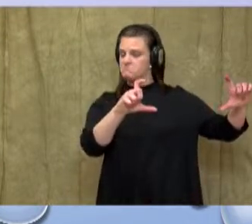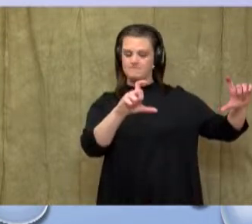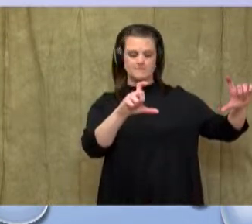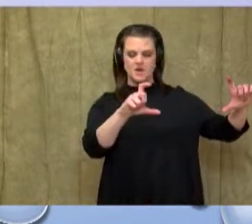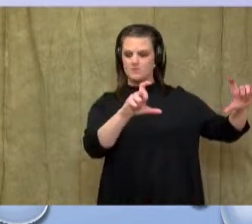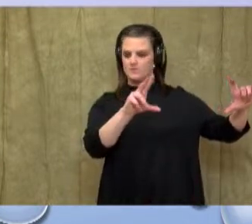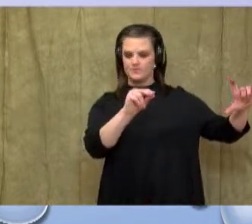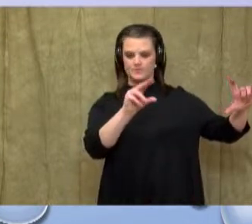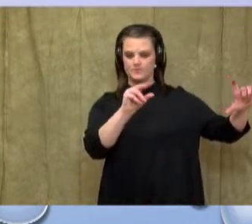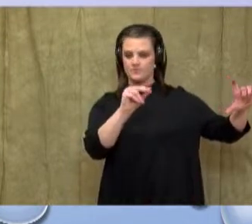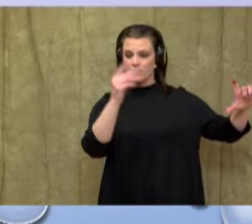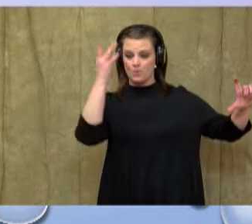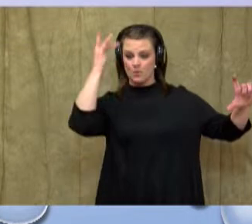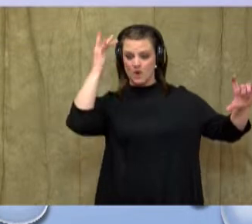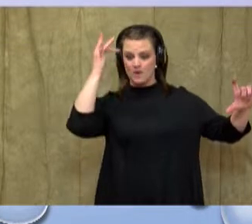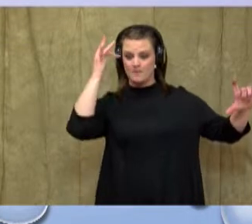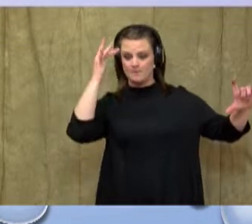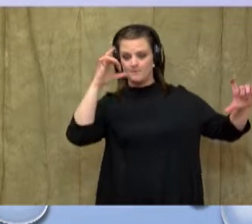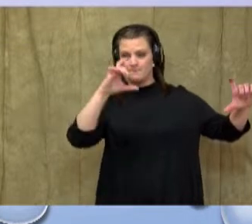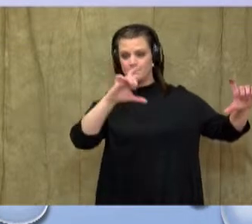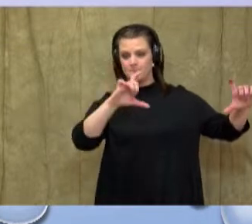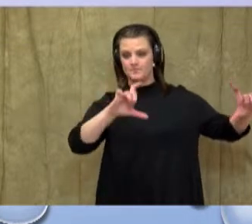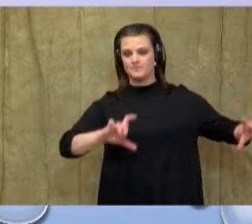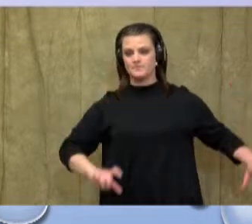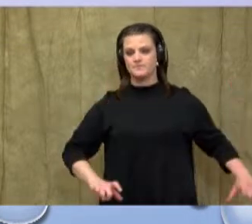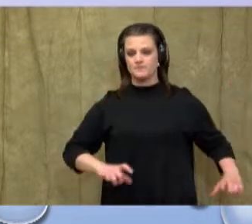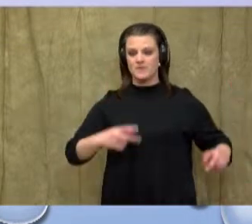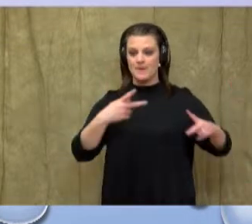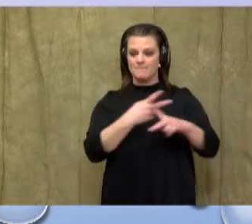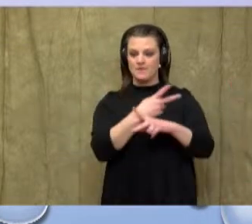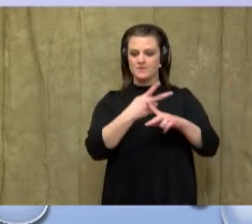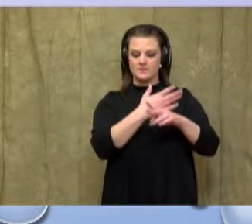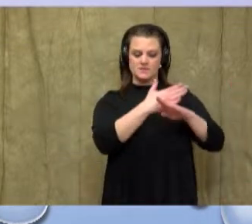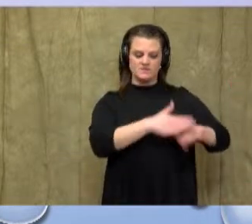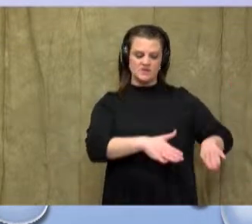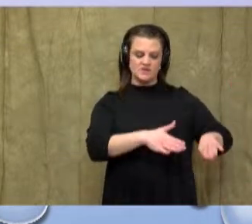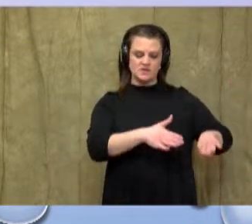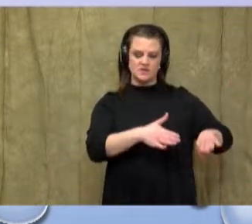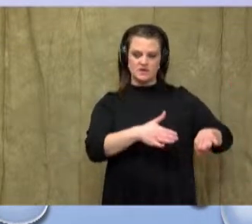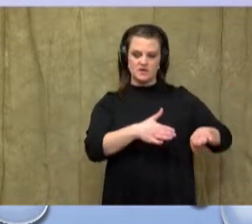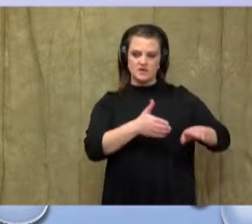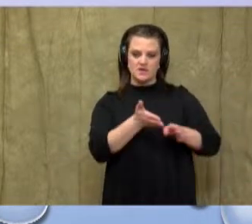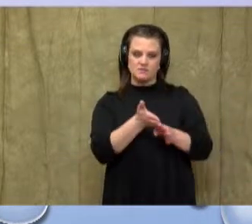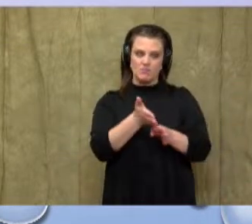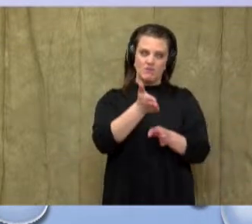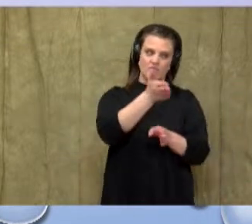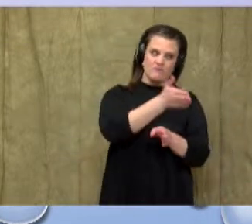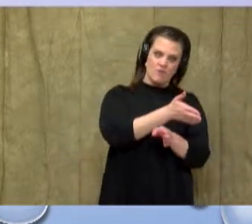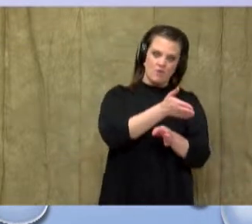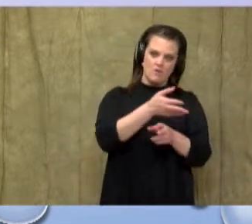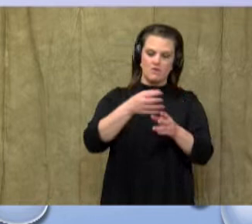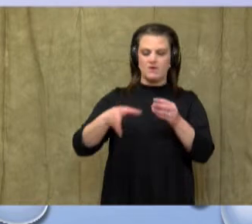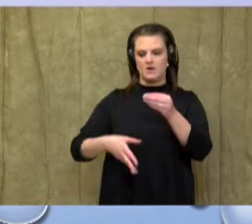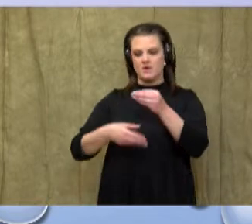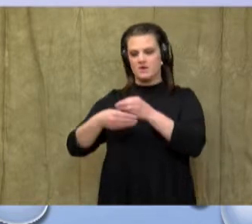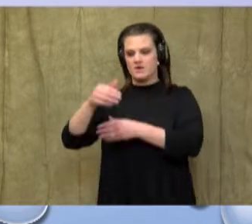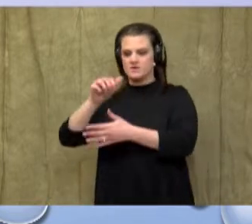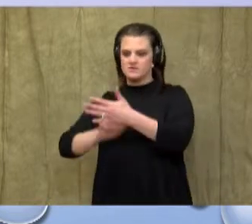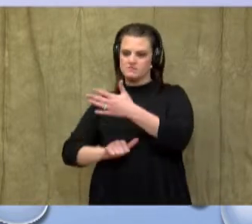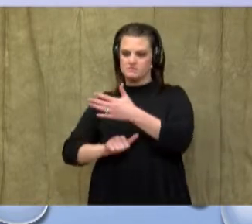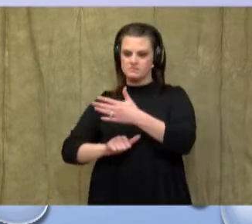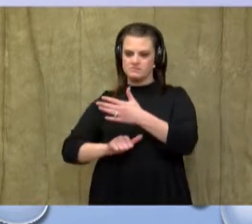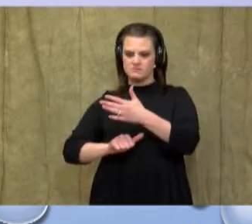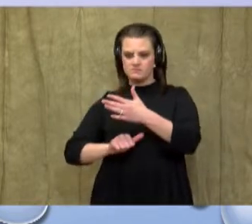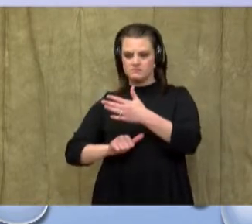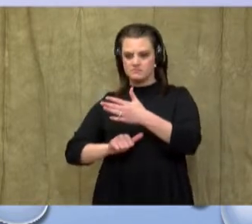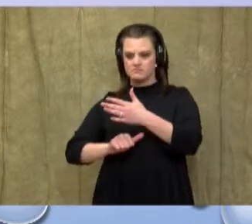No, I wouldn't, because multiplication and division come before addition and